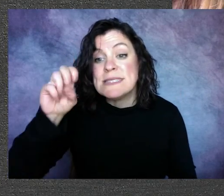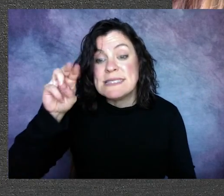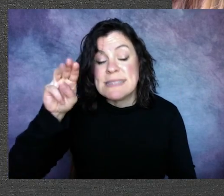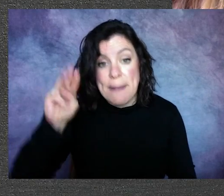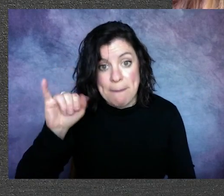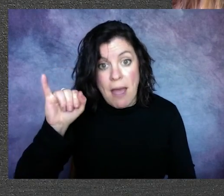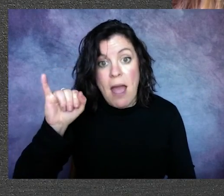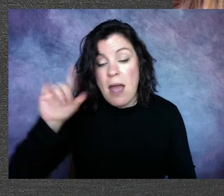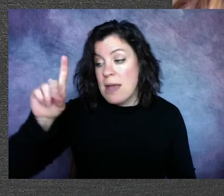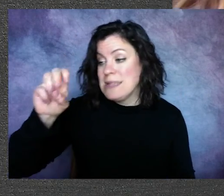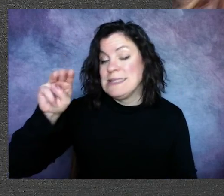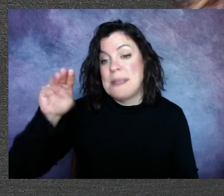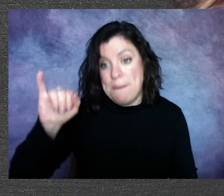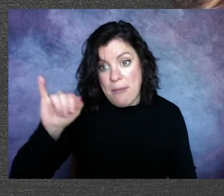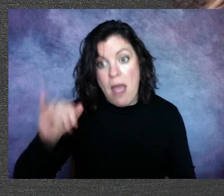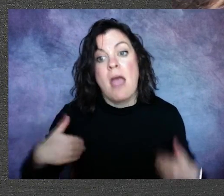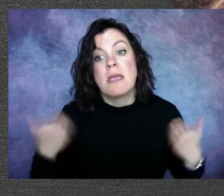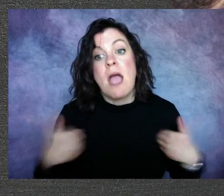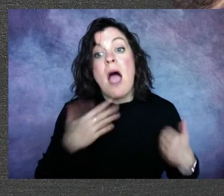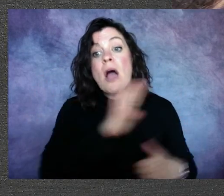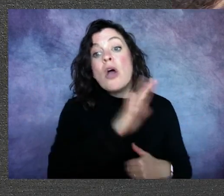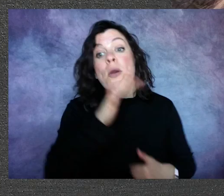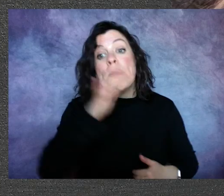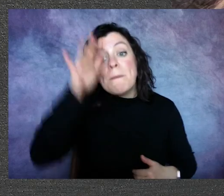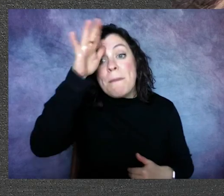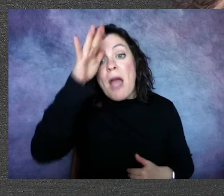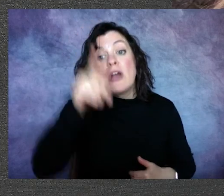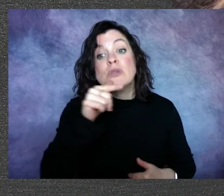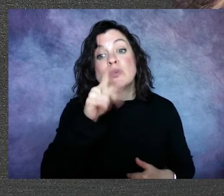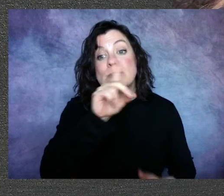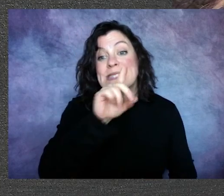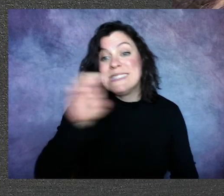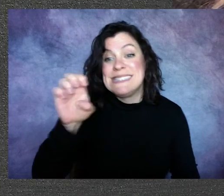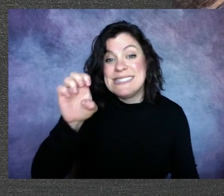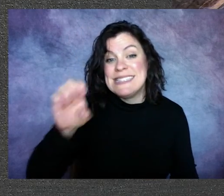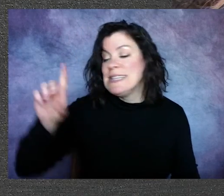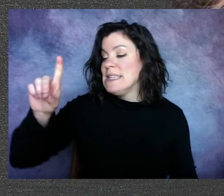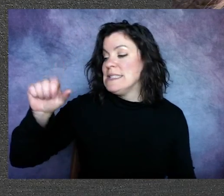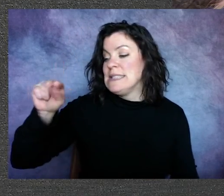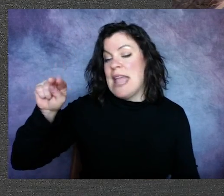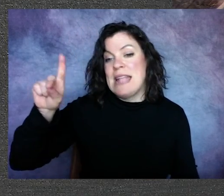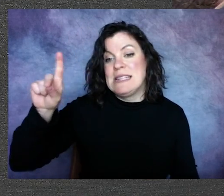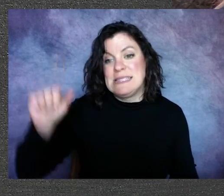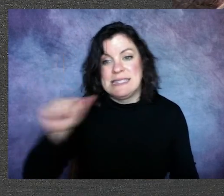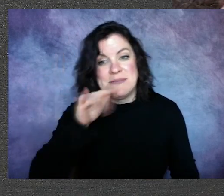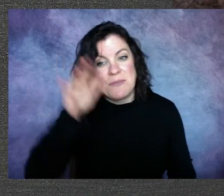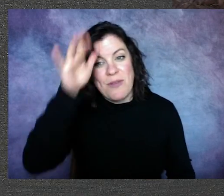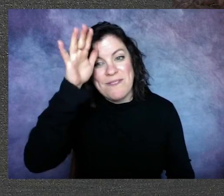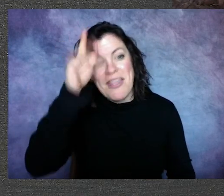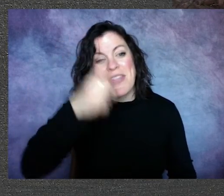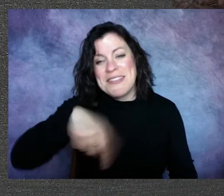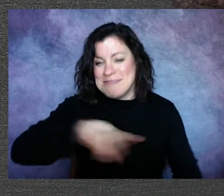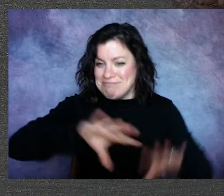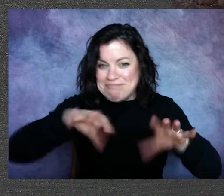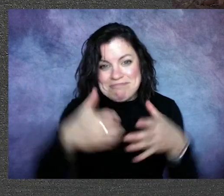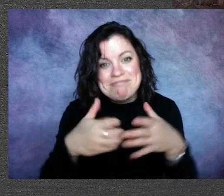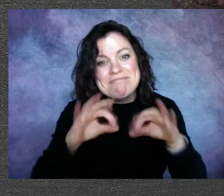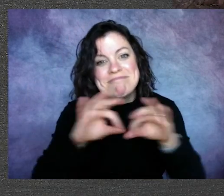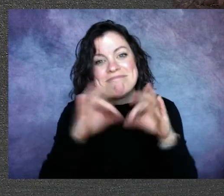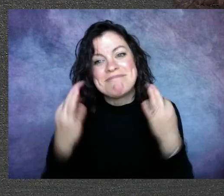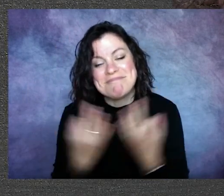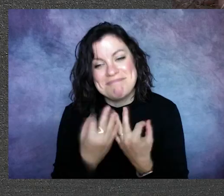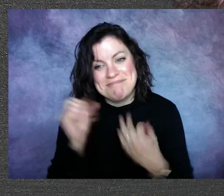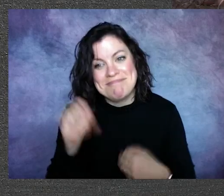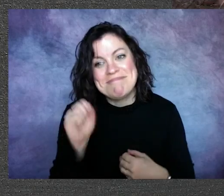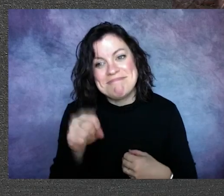one that we have. And then the parents are of Demai are Dee and Dandy. How fun. Mm-hmm. You're so lucky to have this wonderful place to